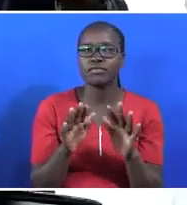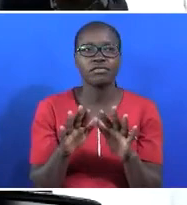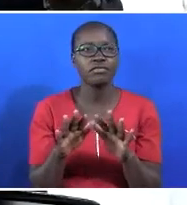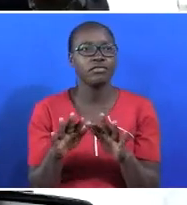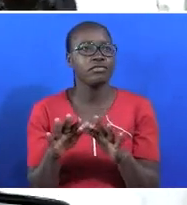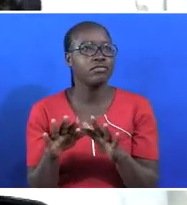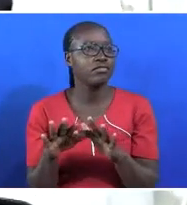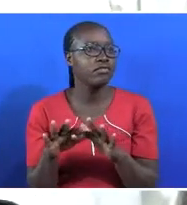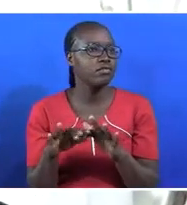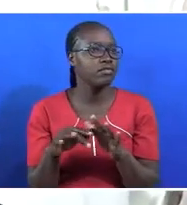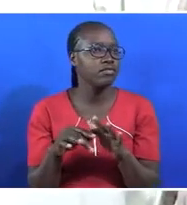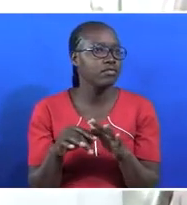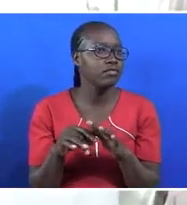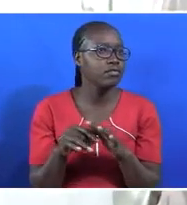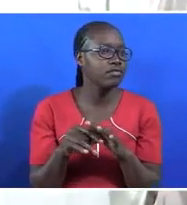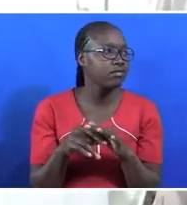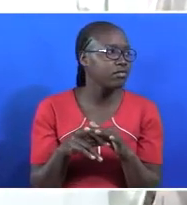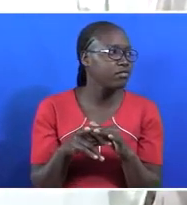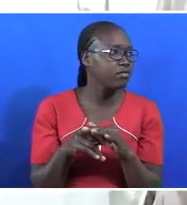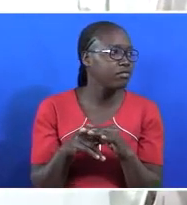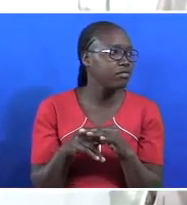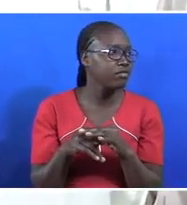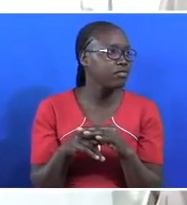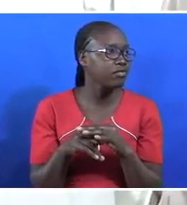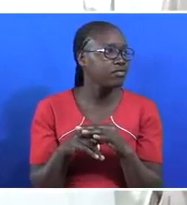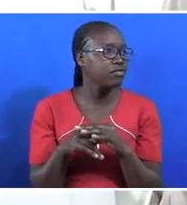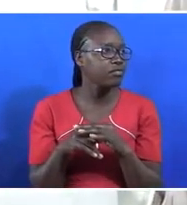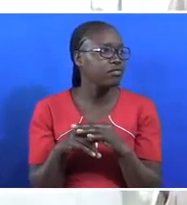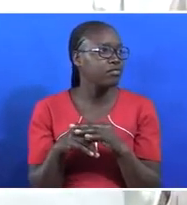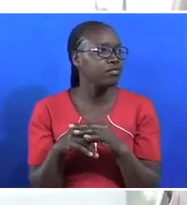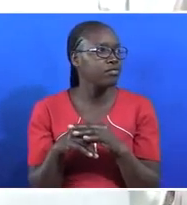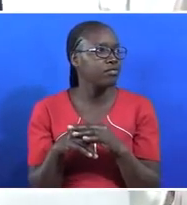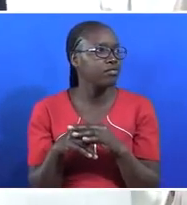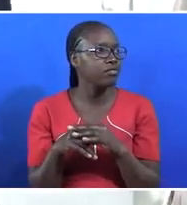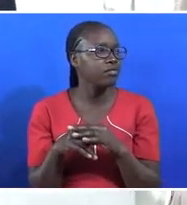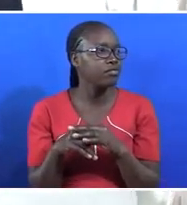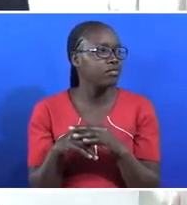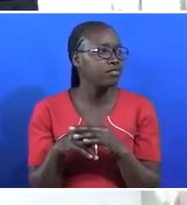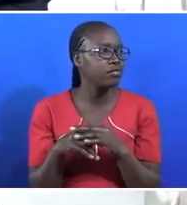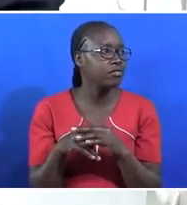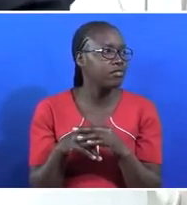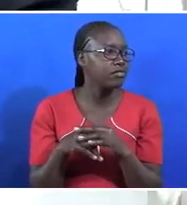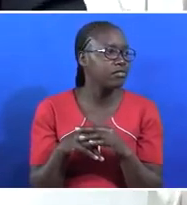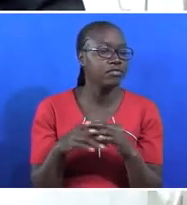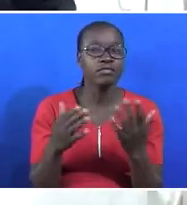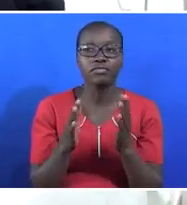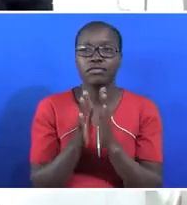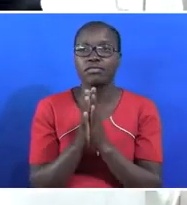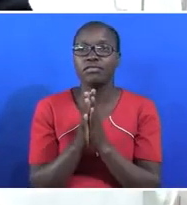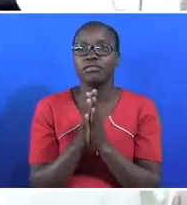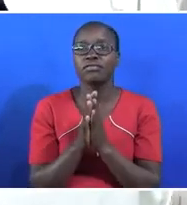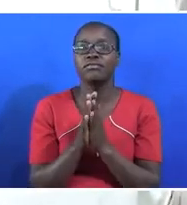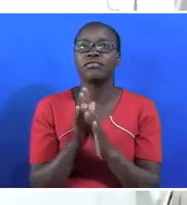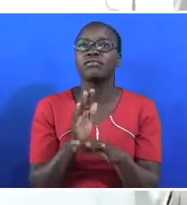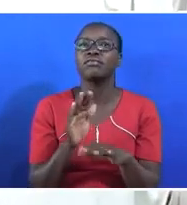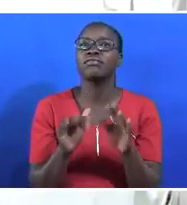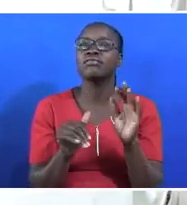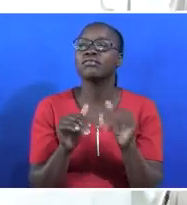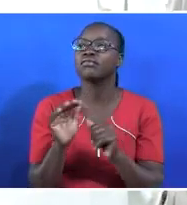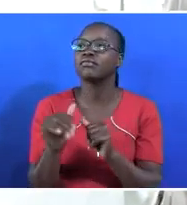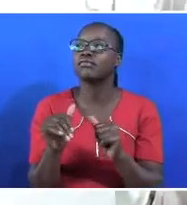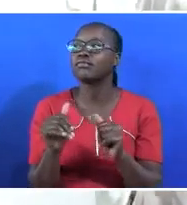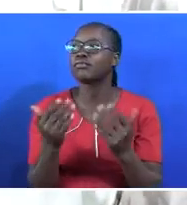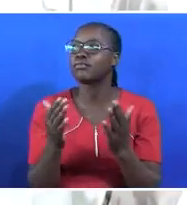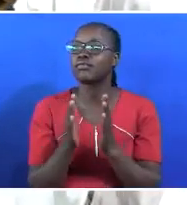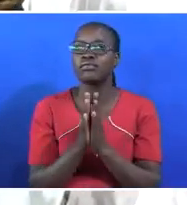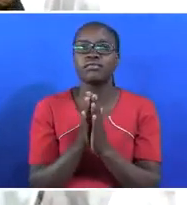come. How I wish you would have come. Come. How I pray that you come. I want those who pray in the church